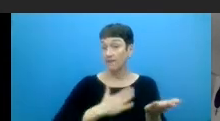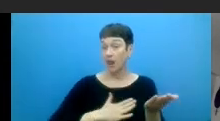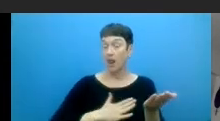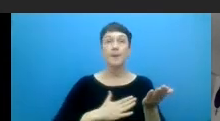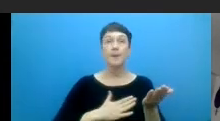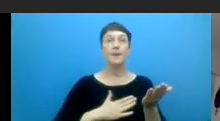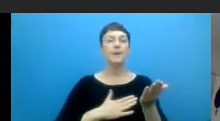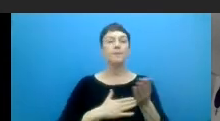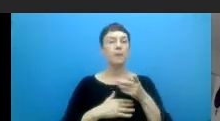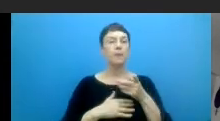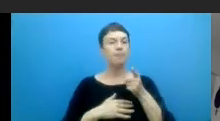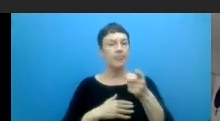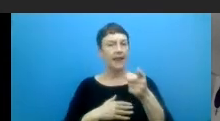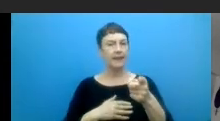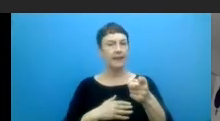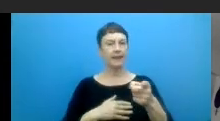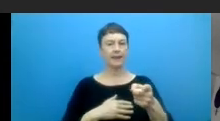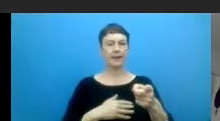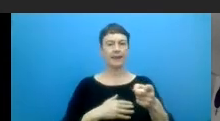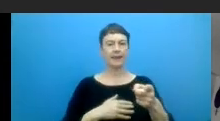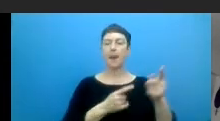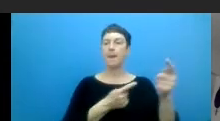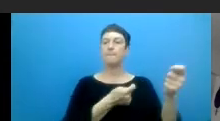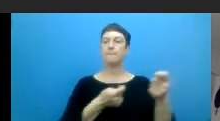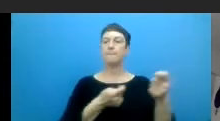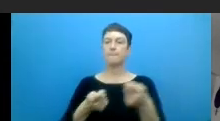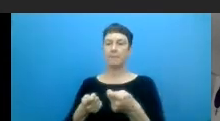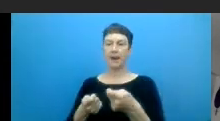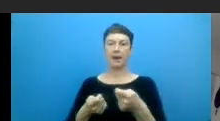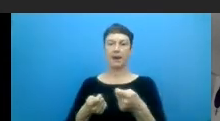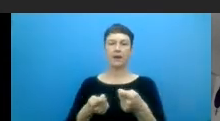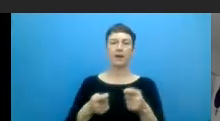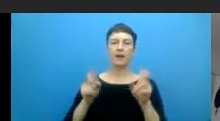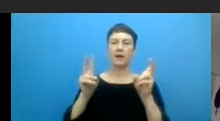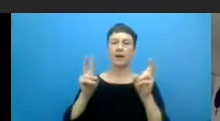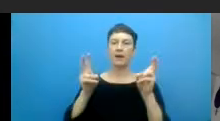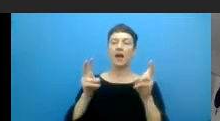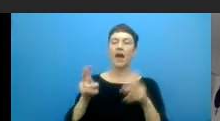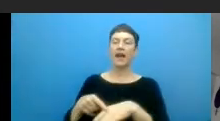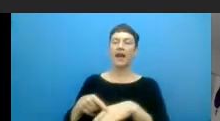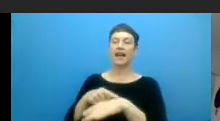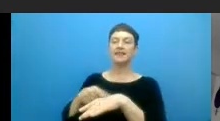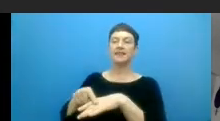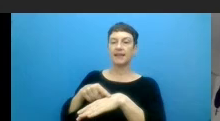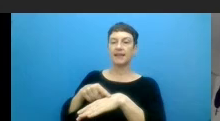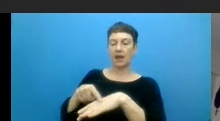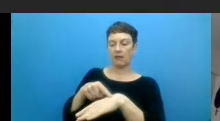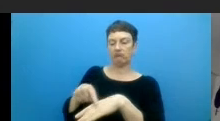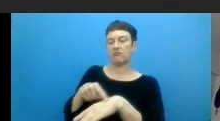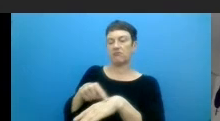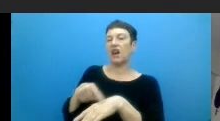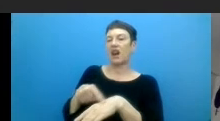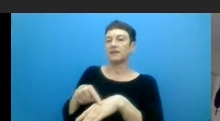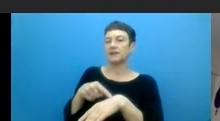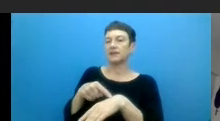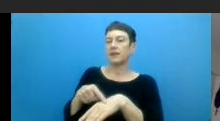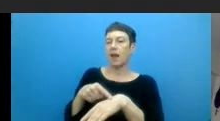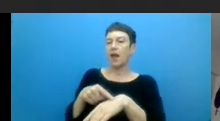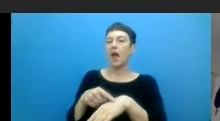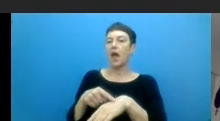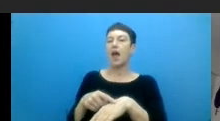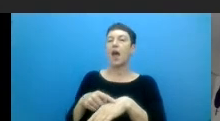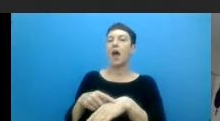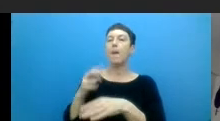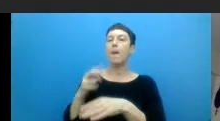it introduces the idea of racialized bilingualism, where